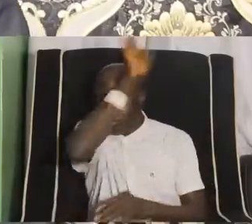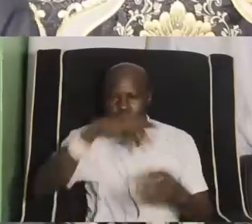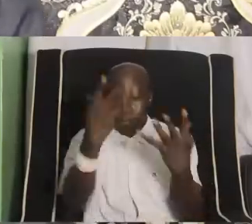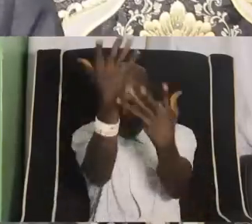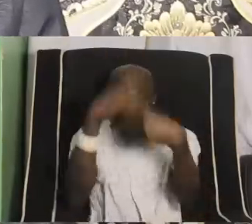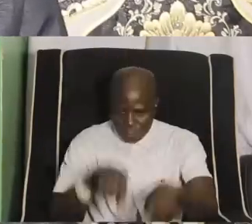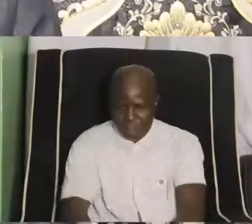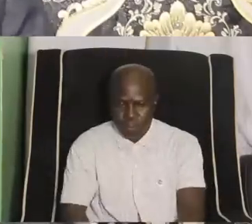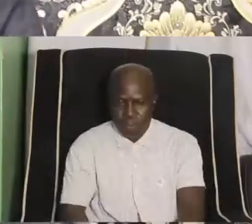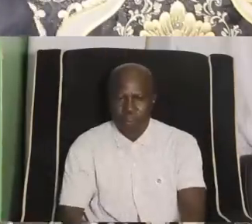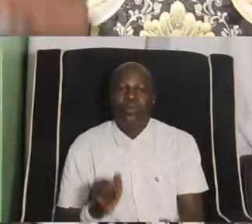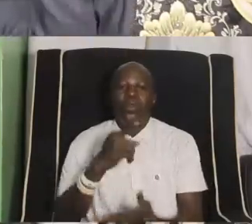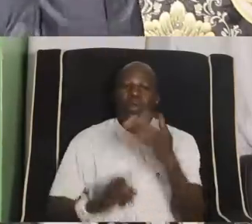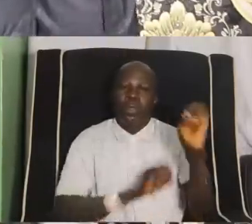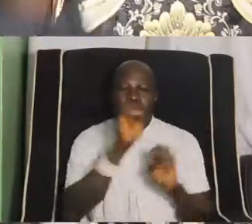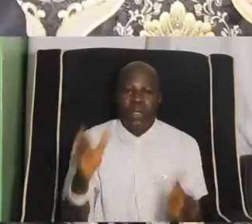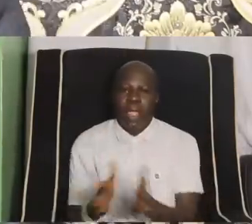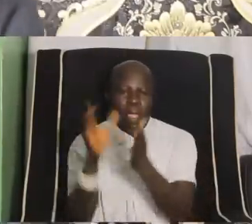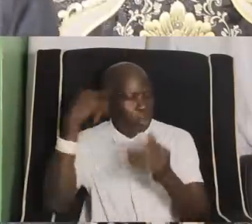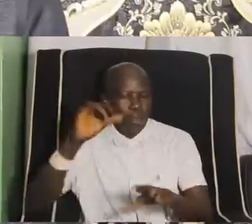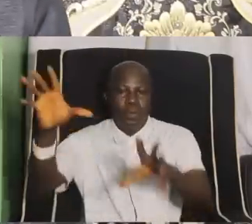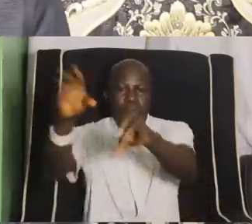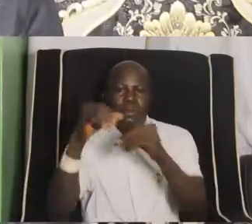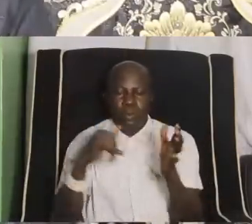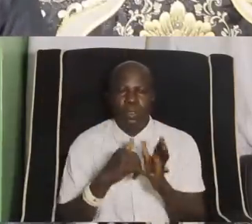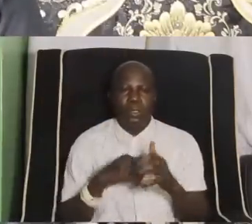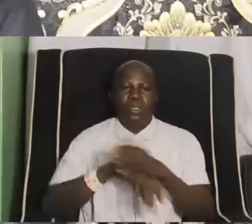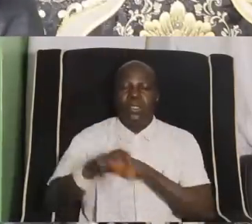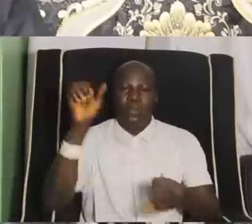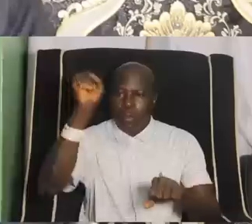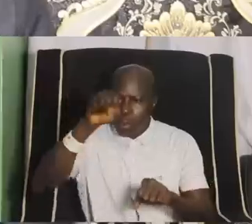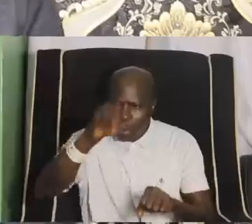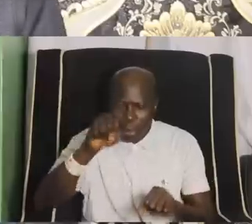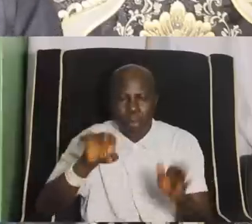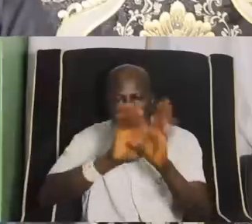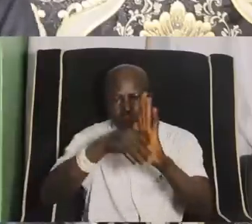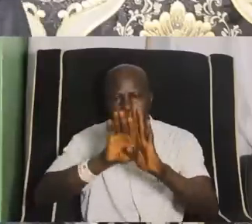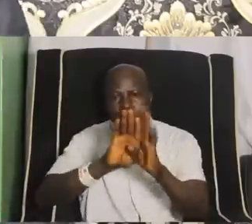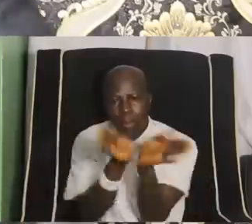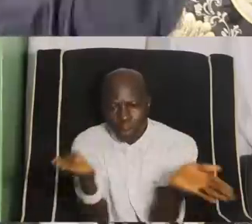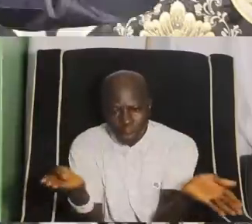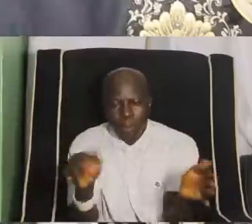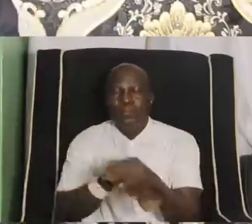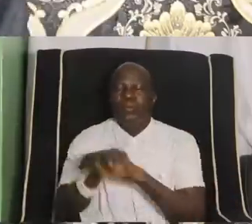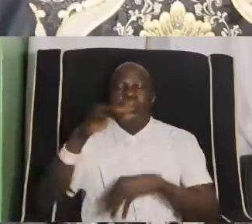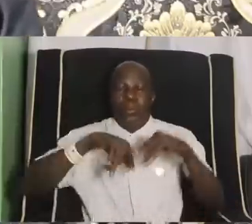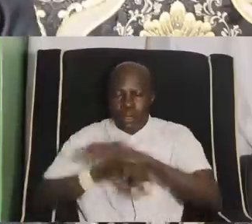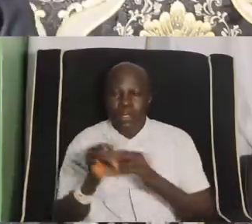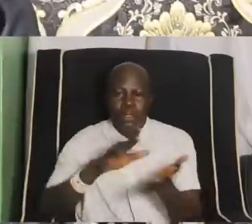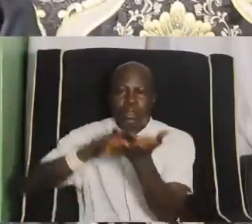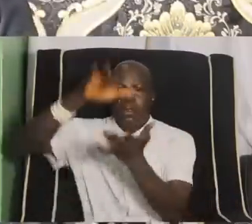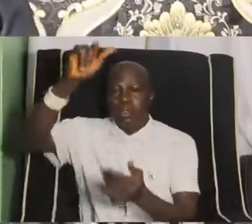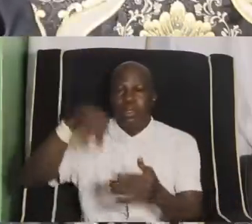la amen bo ba bere wa ri gba amen bo ba kanle ko asi amen na jogo lo ma re you are in